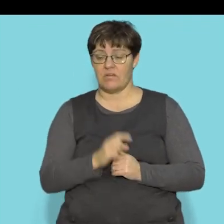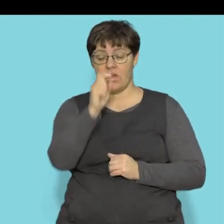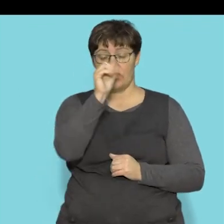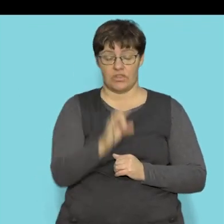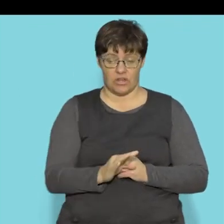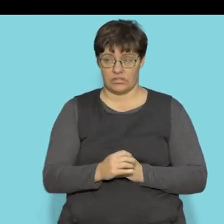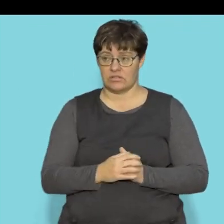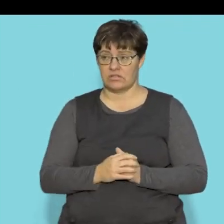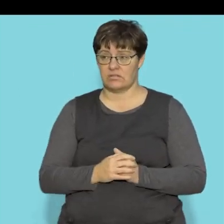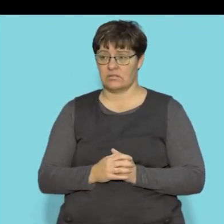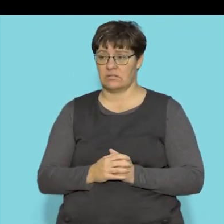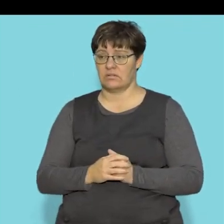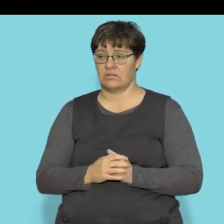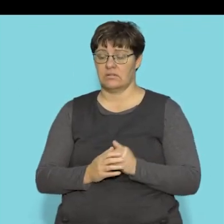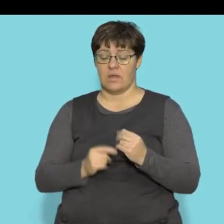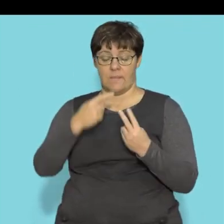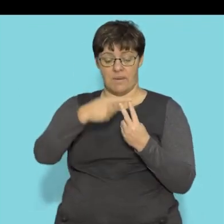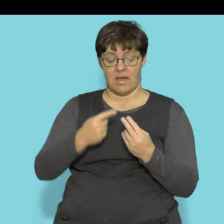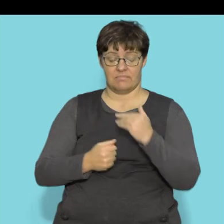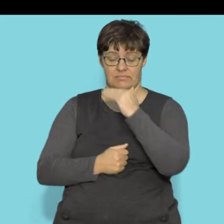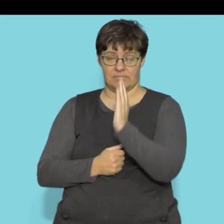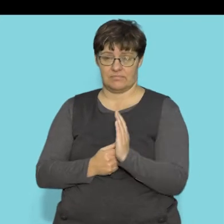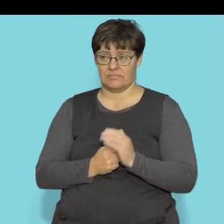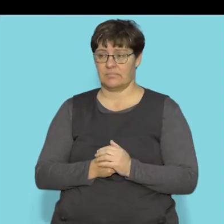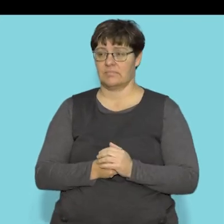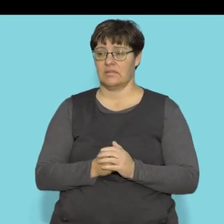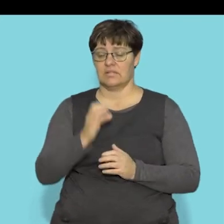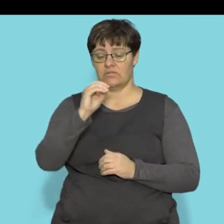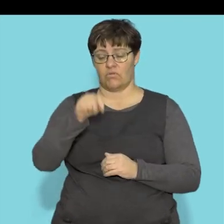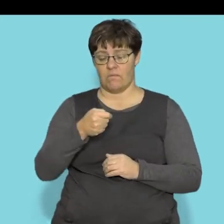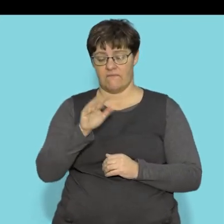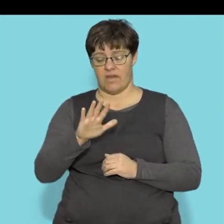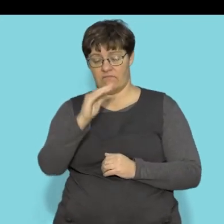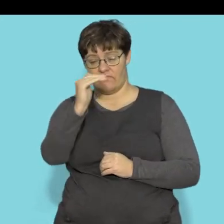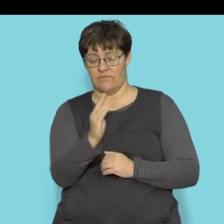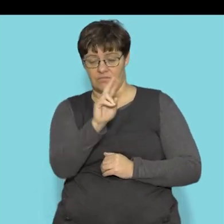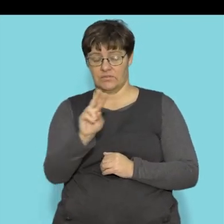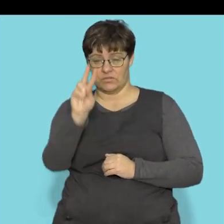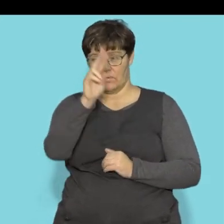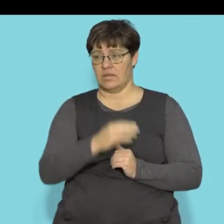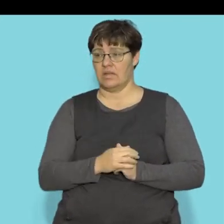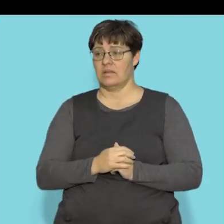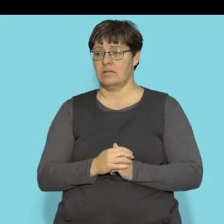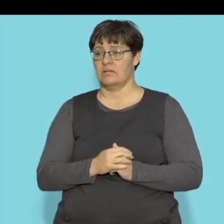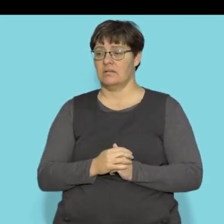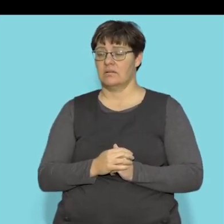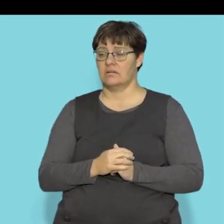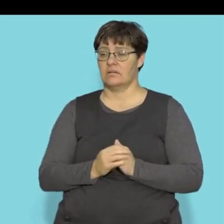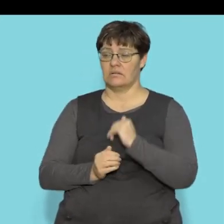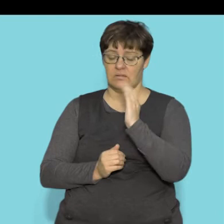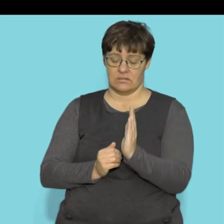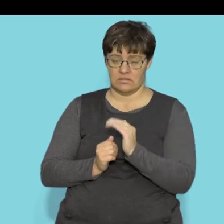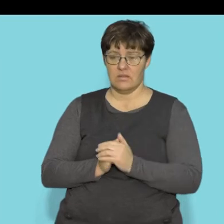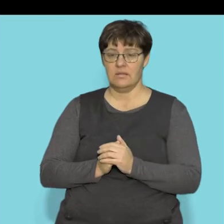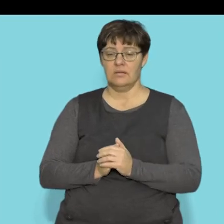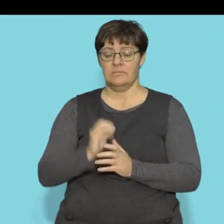going to be a third times pi times my radius squared, which is 0,5 squared,